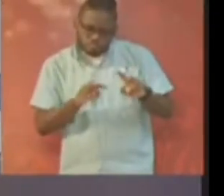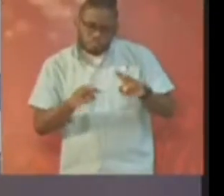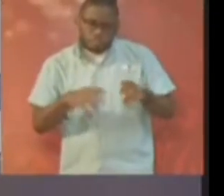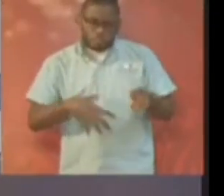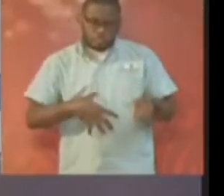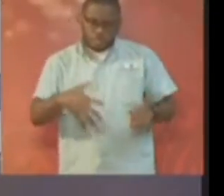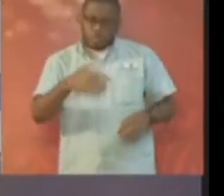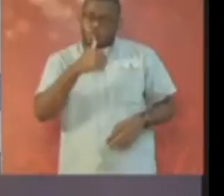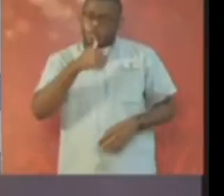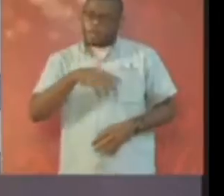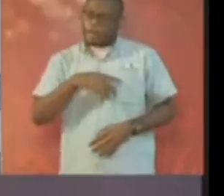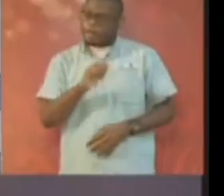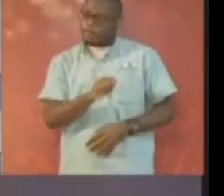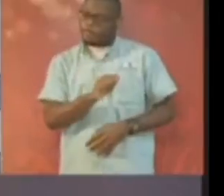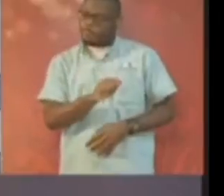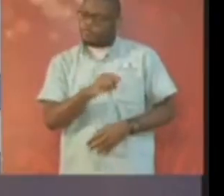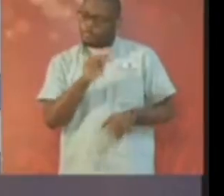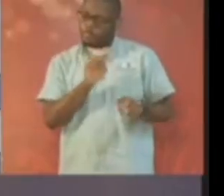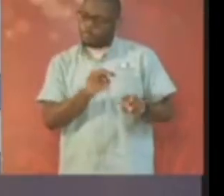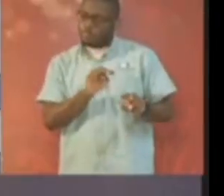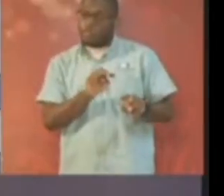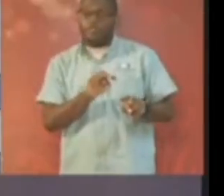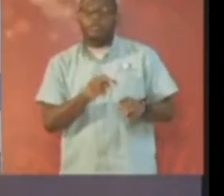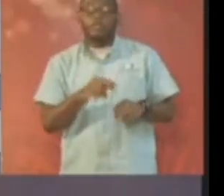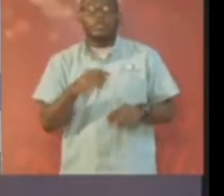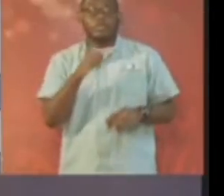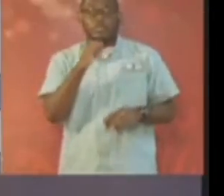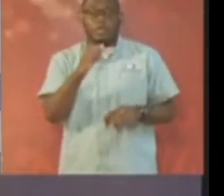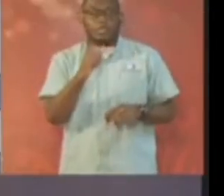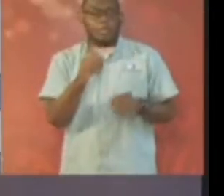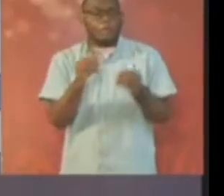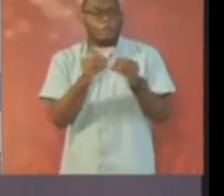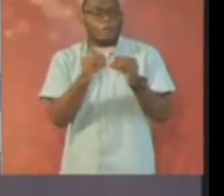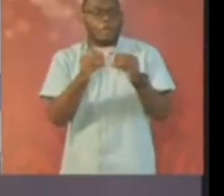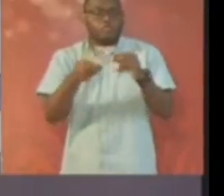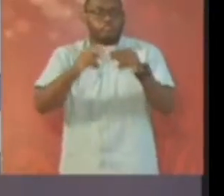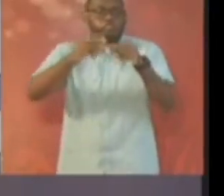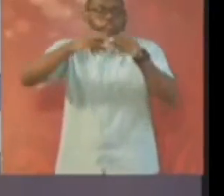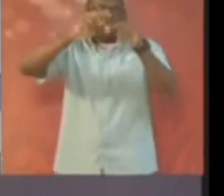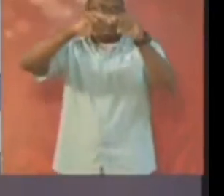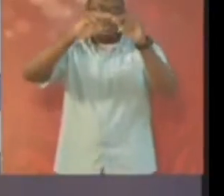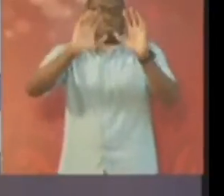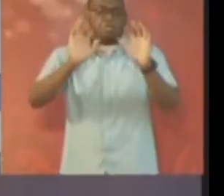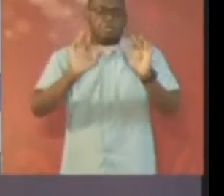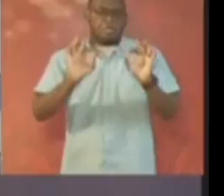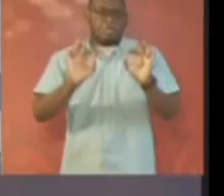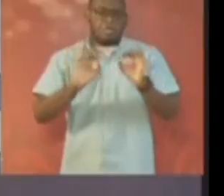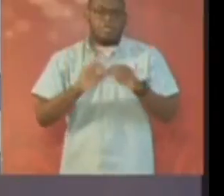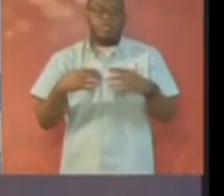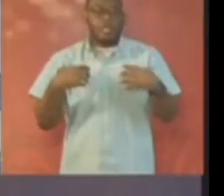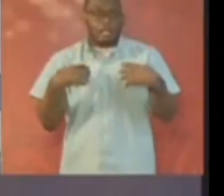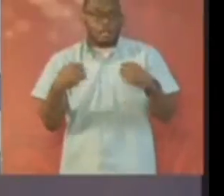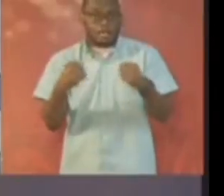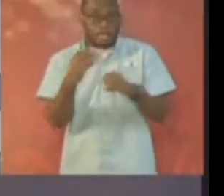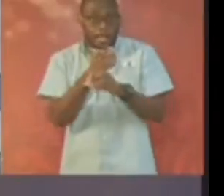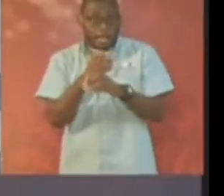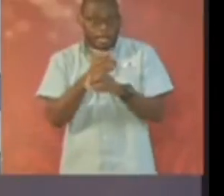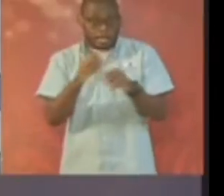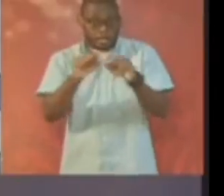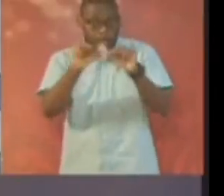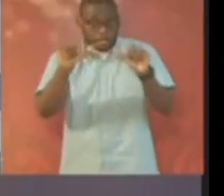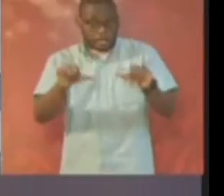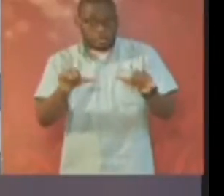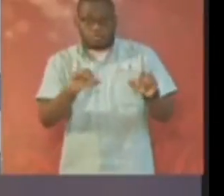haven't seen a spike in the antenatal clinic visits. The bottom line is we're well prepared for anything that hits us at this point in